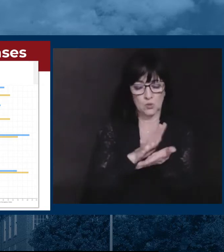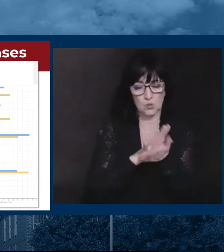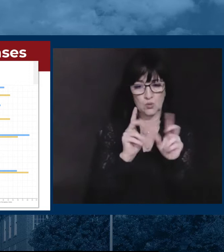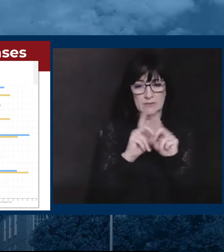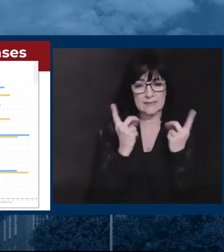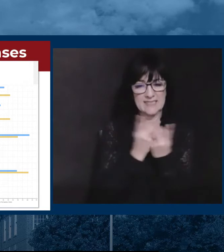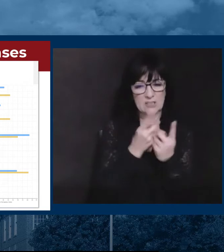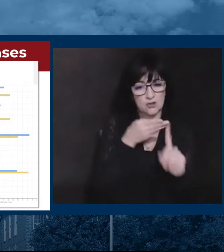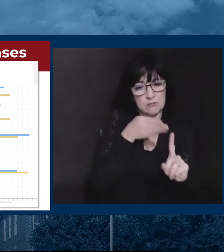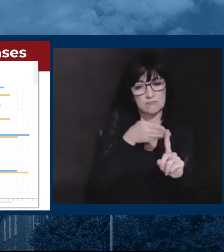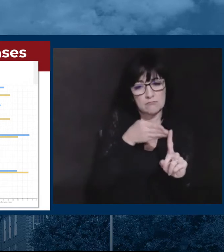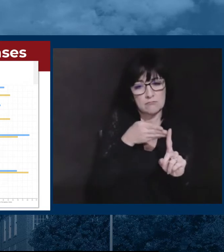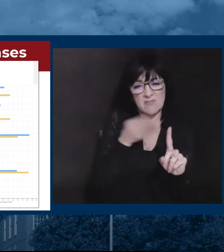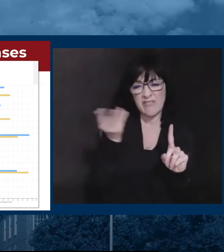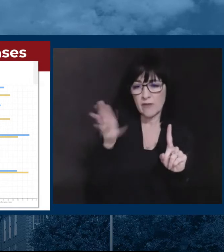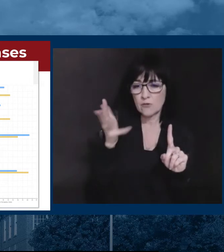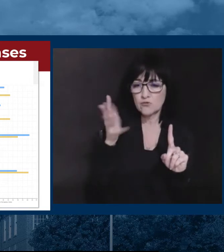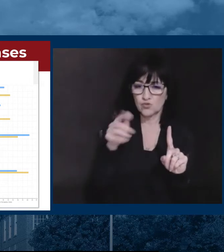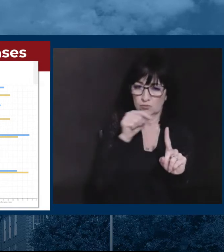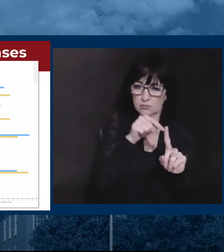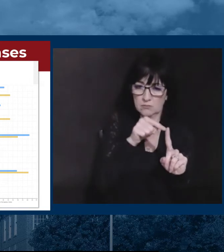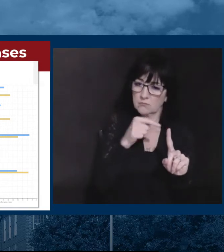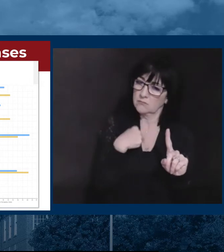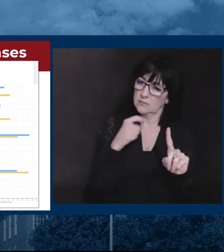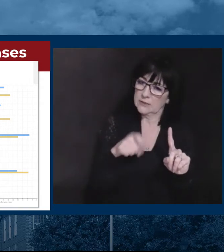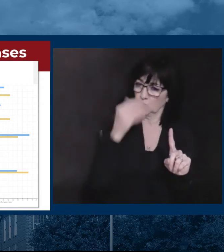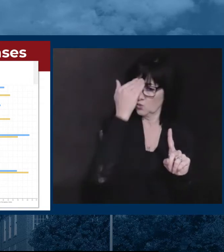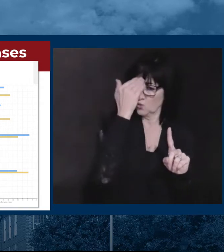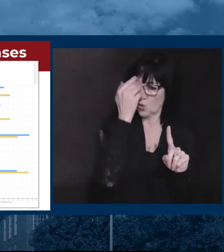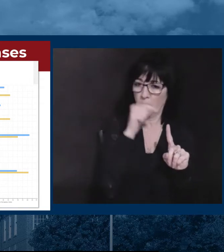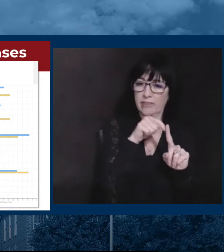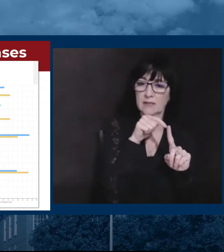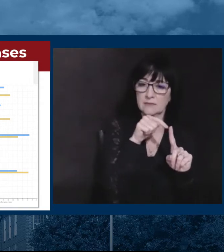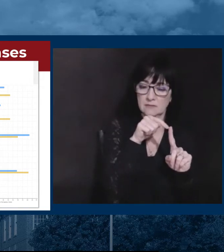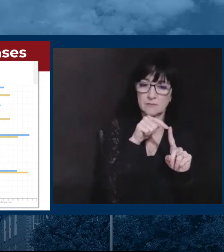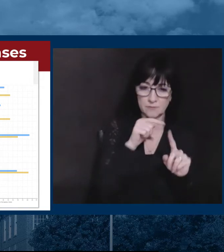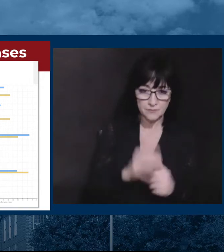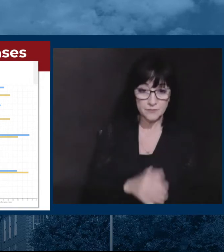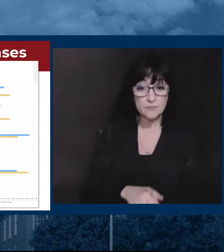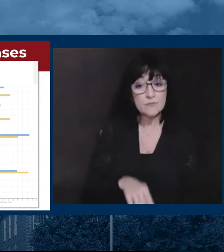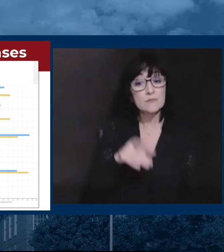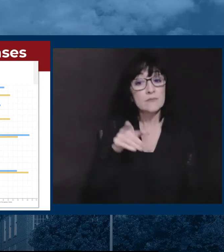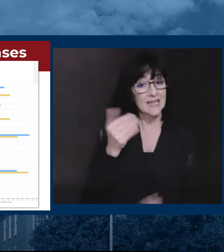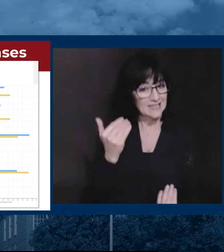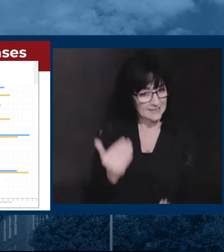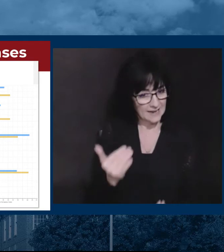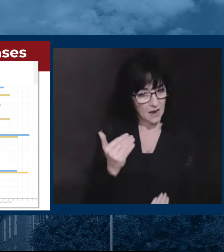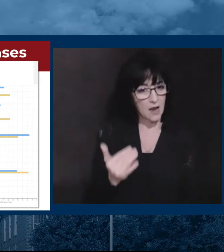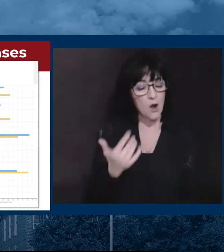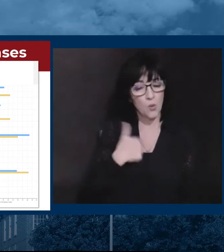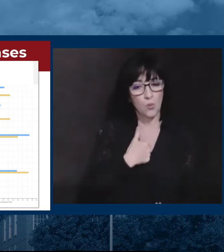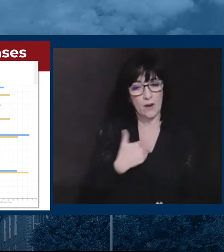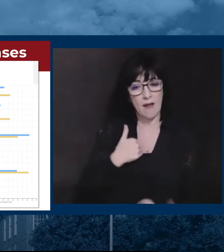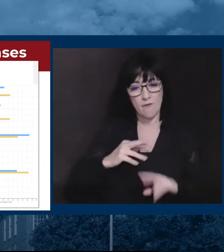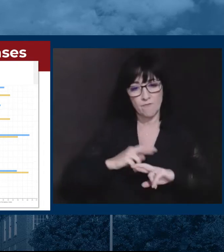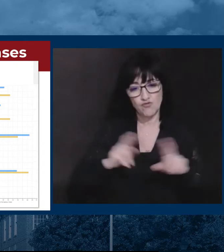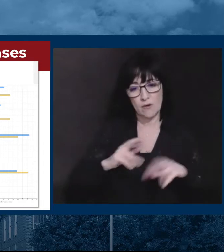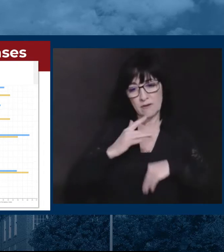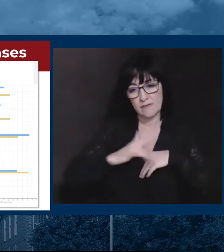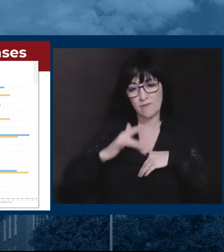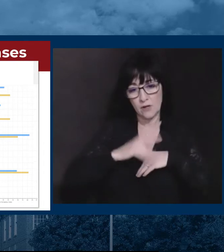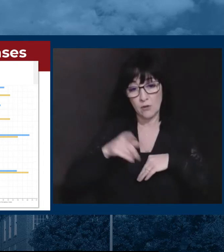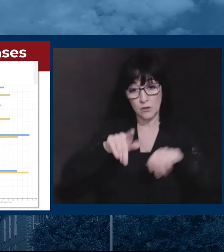cases as we have gone forward. So when you look on this, you'll be able to find cases by